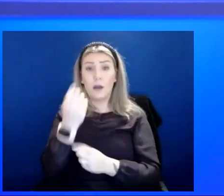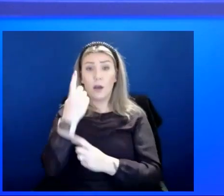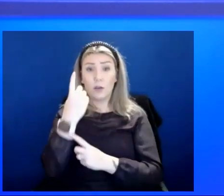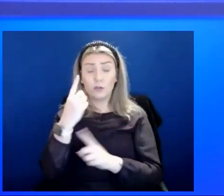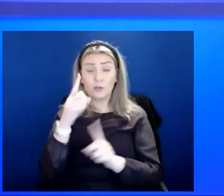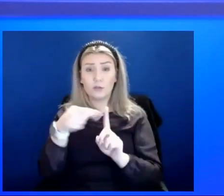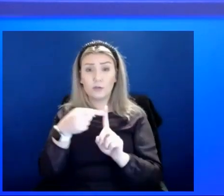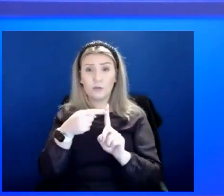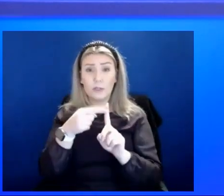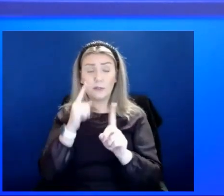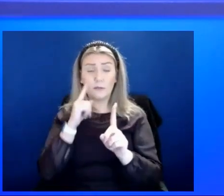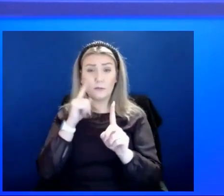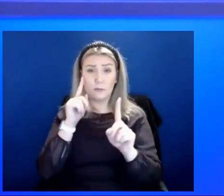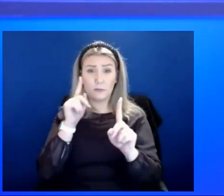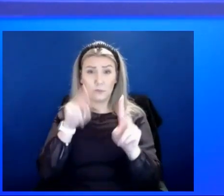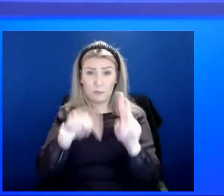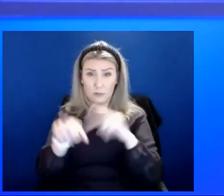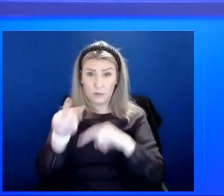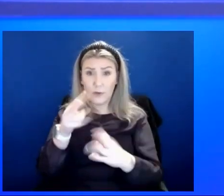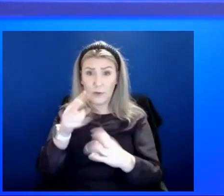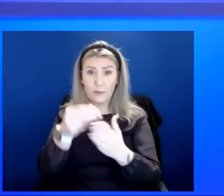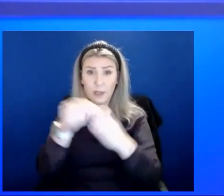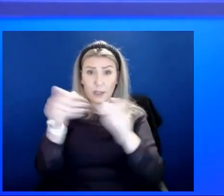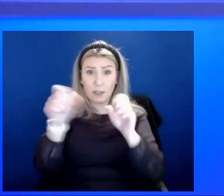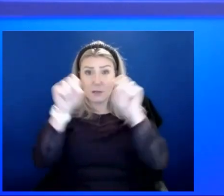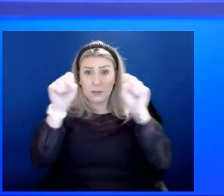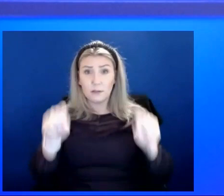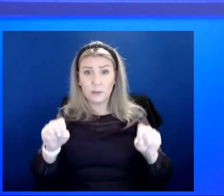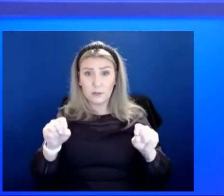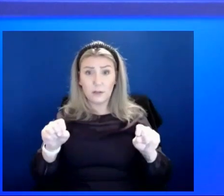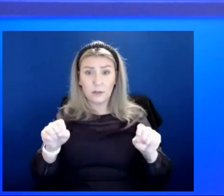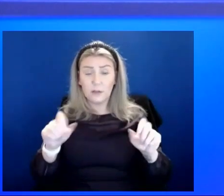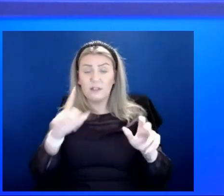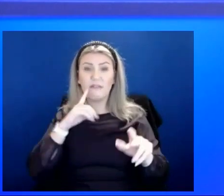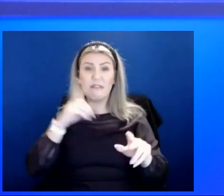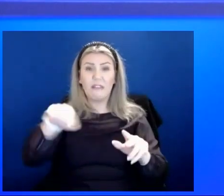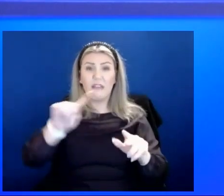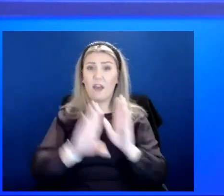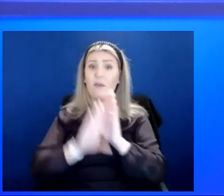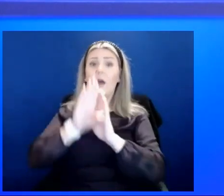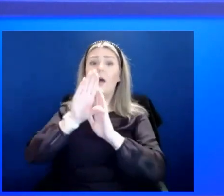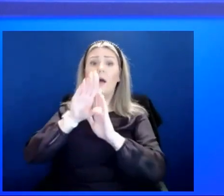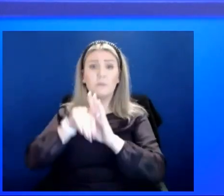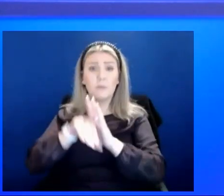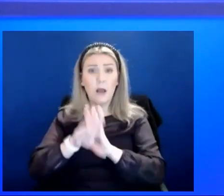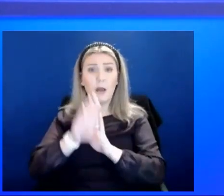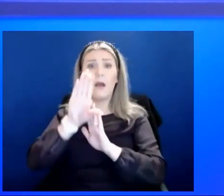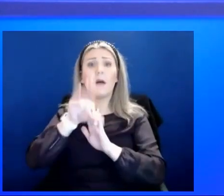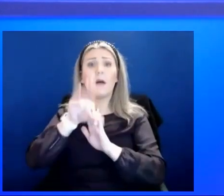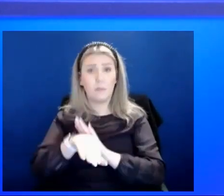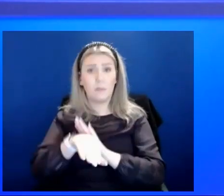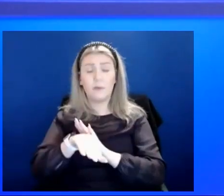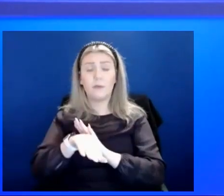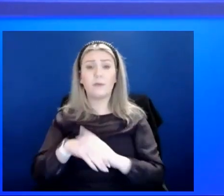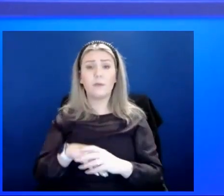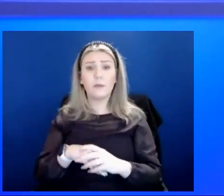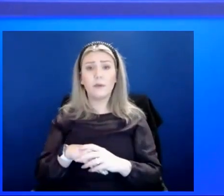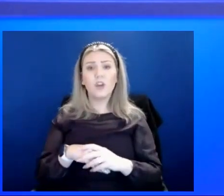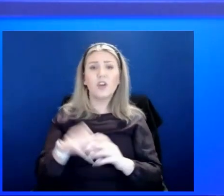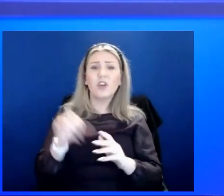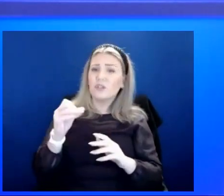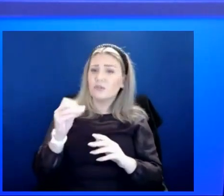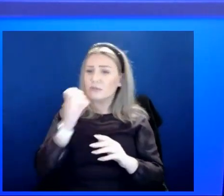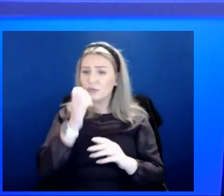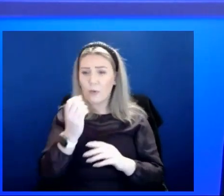financial systems around the world, they're cyclical. They have ups, they have downs. So I don't think